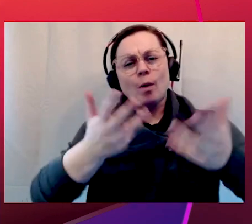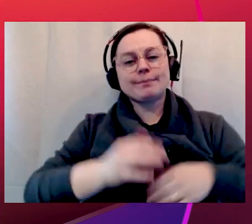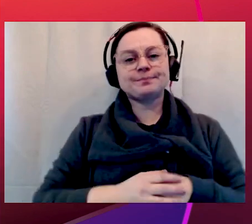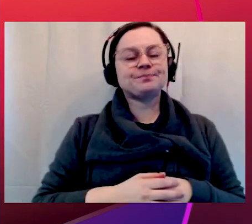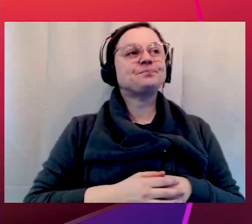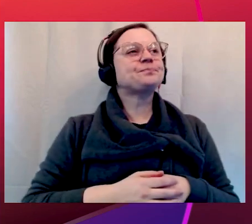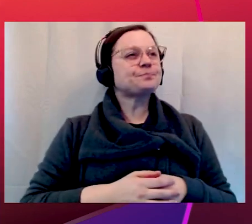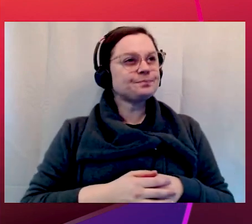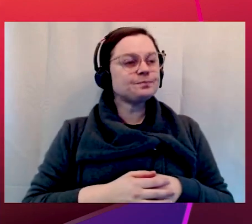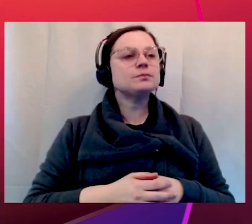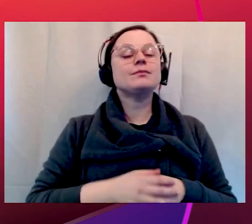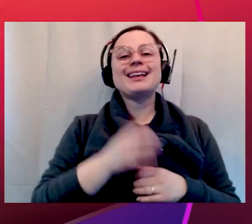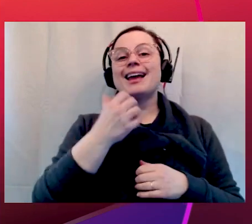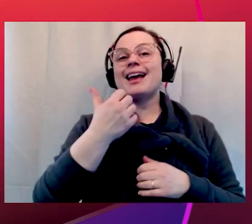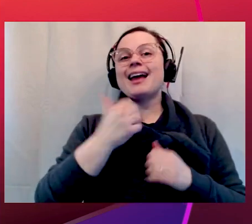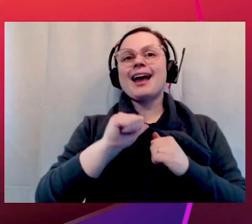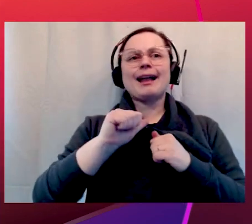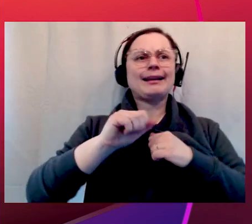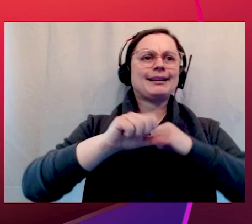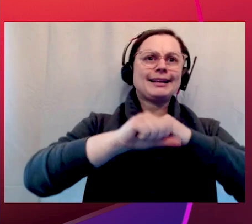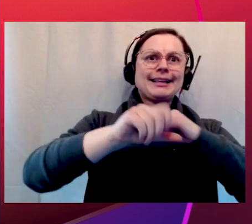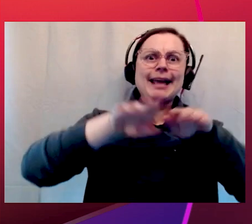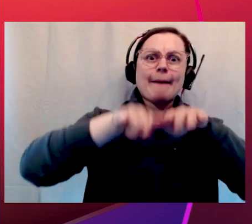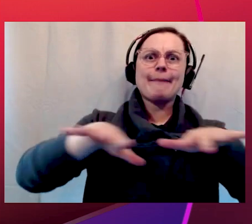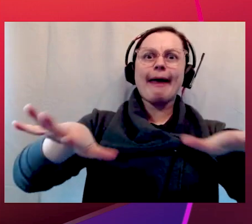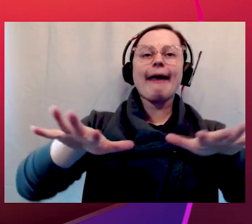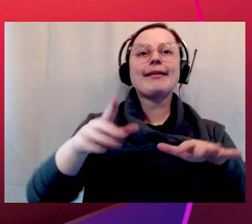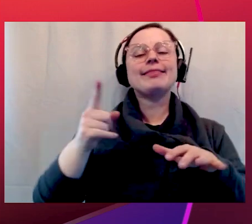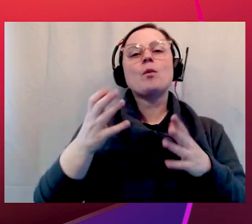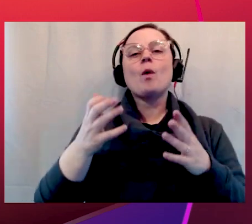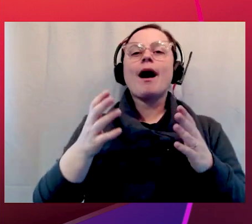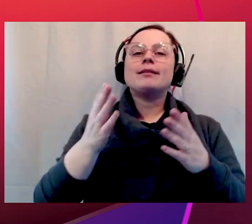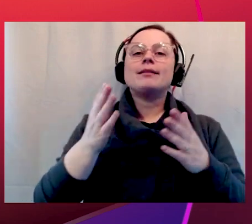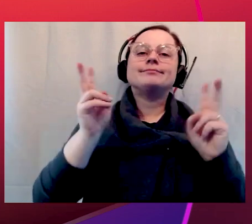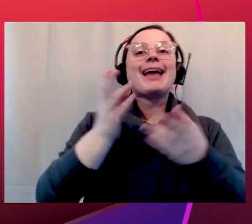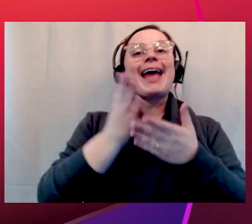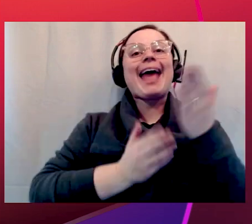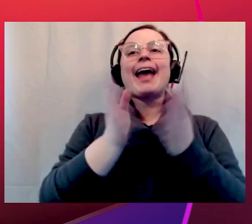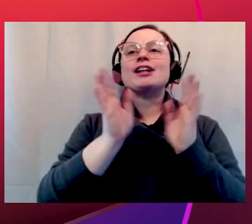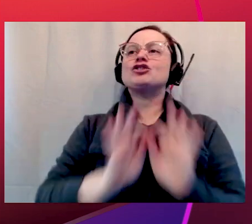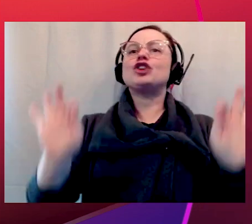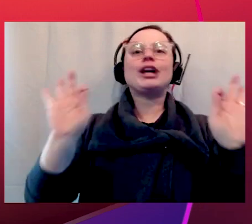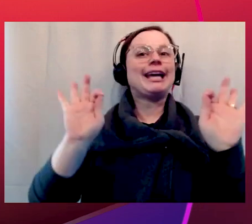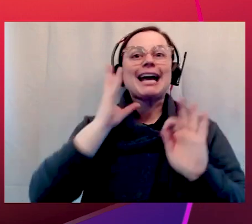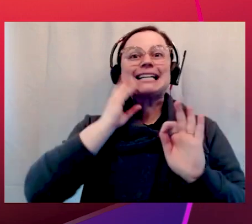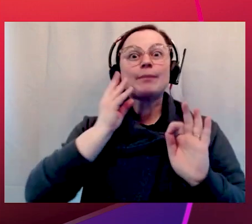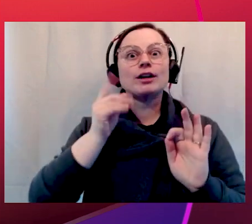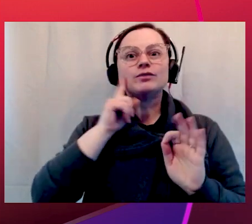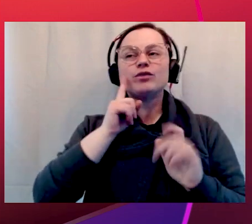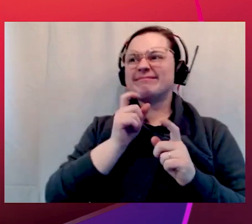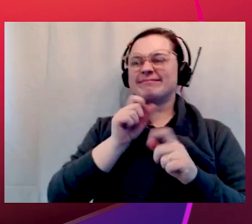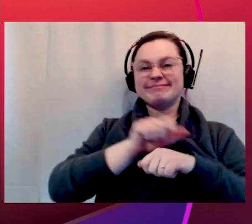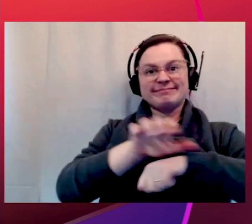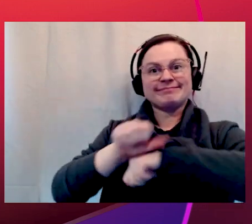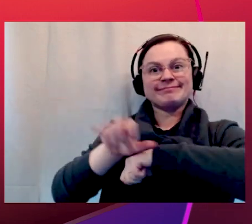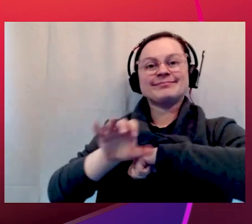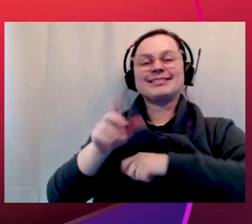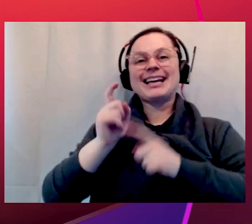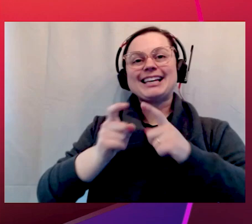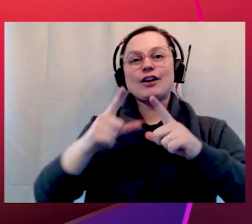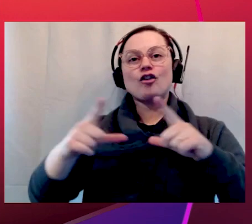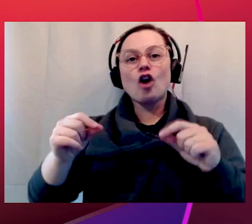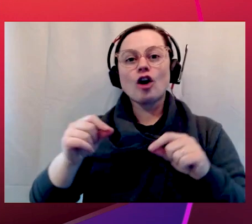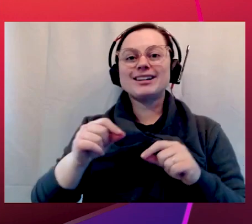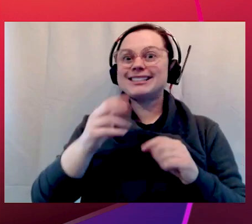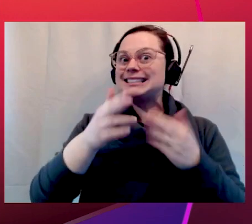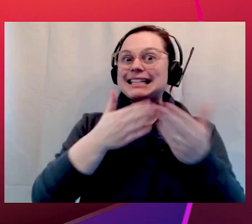of campaign that they're running in which they want to have a hands-free gift card experience. Yeah. So it doesn't matter if it's for your employees, no matter how big or small, or it's for